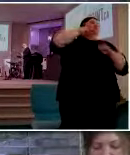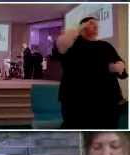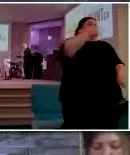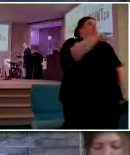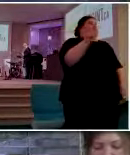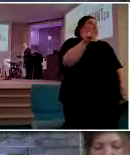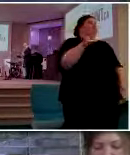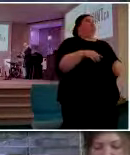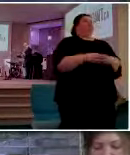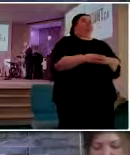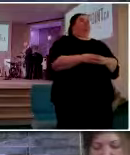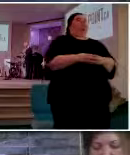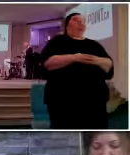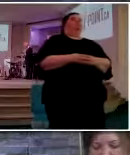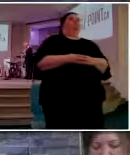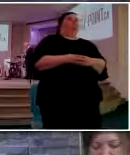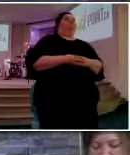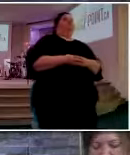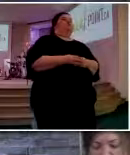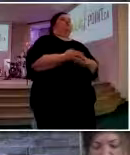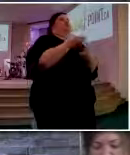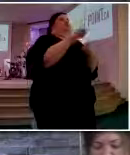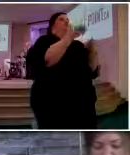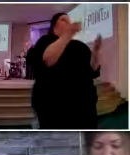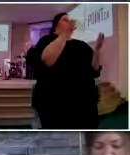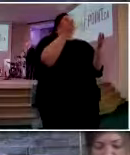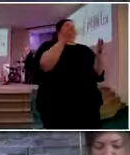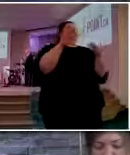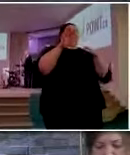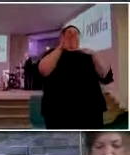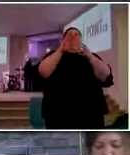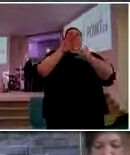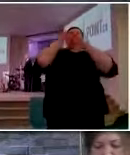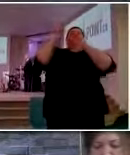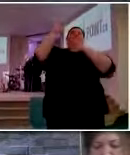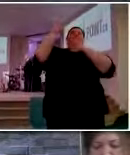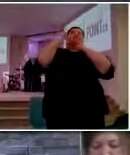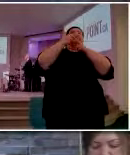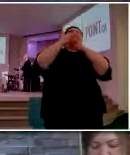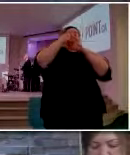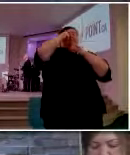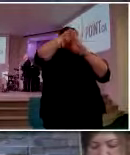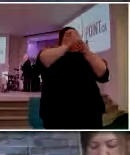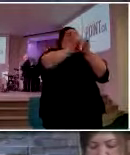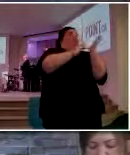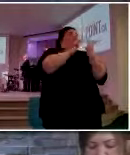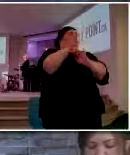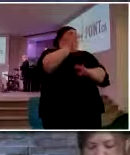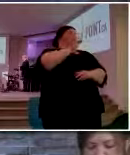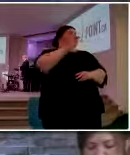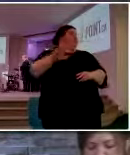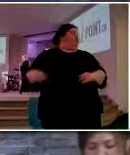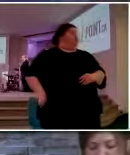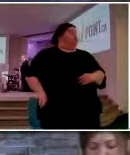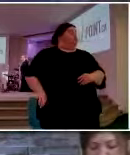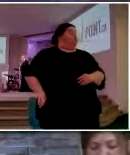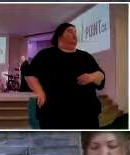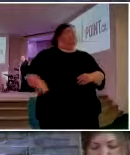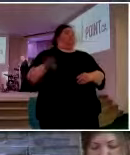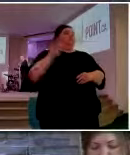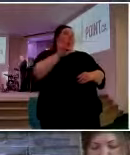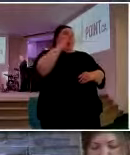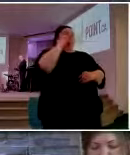And as you call upon His name, believing on the Lord Jesus Christ, there's a process, a born-again